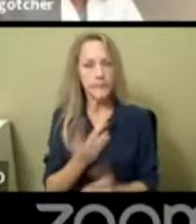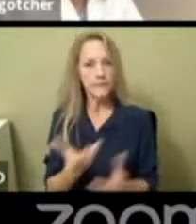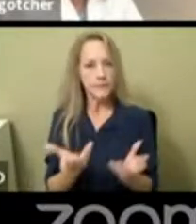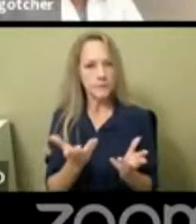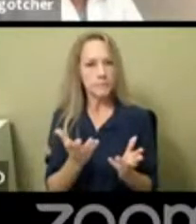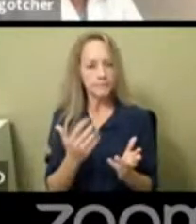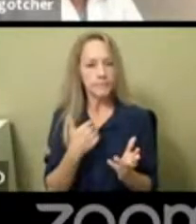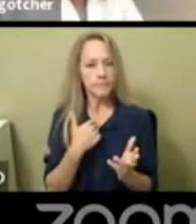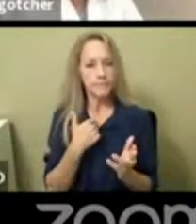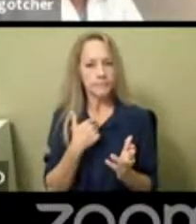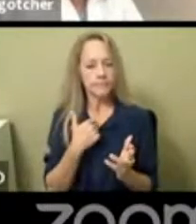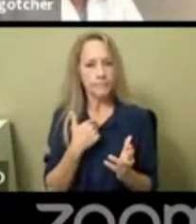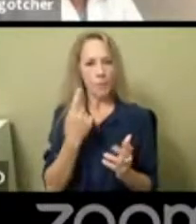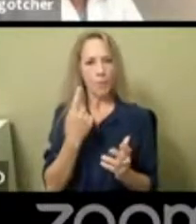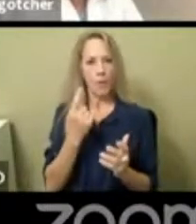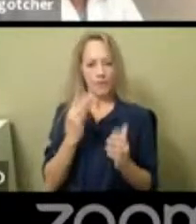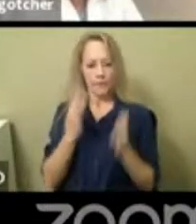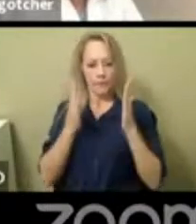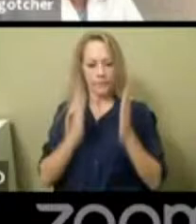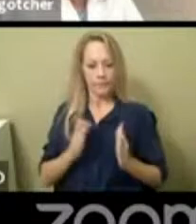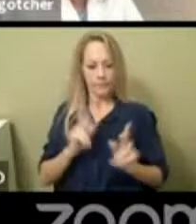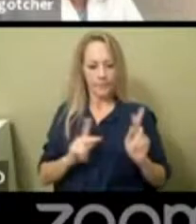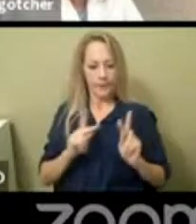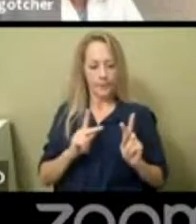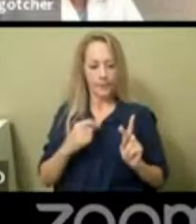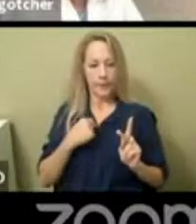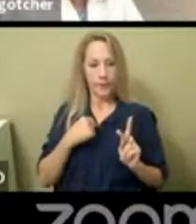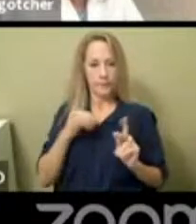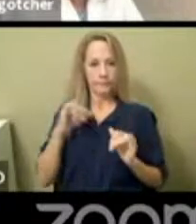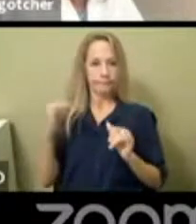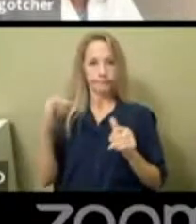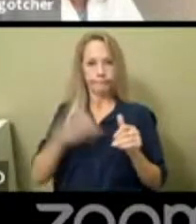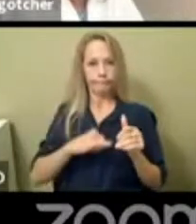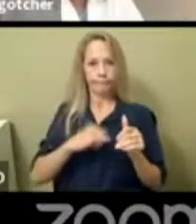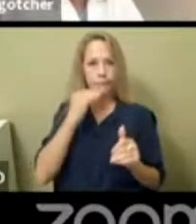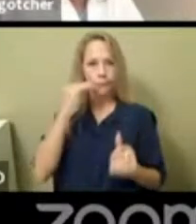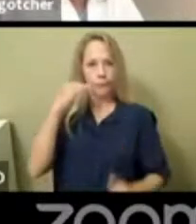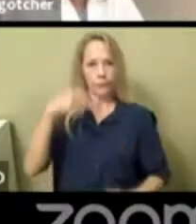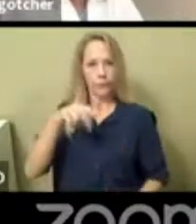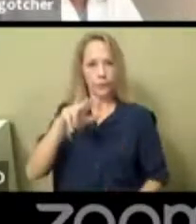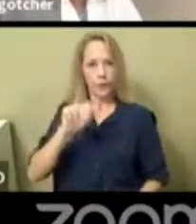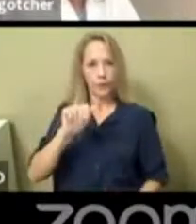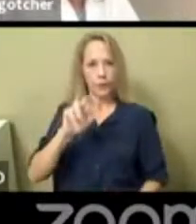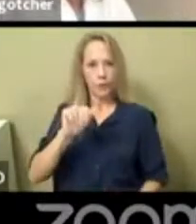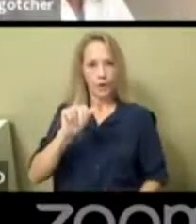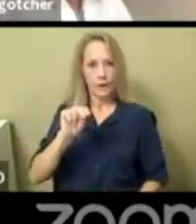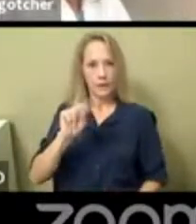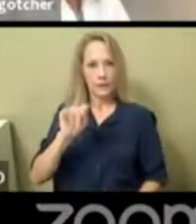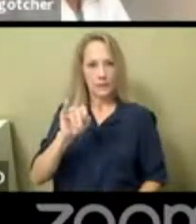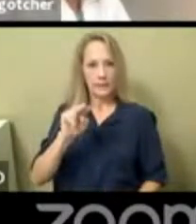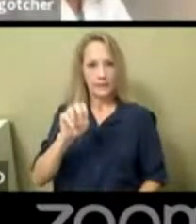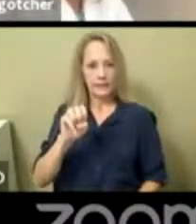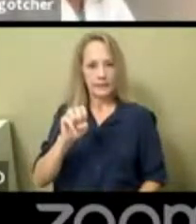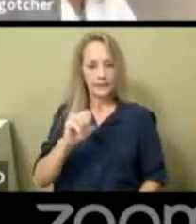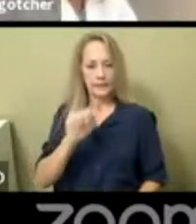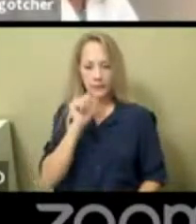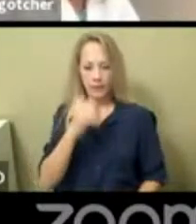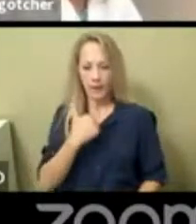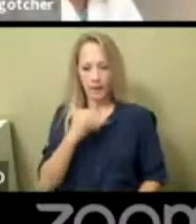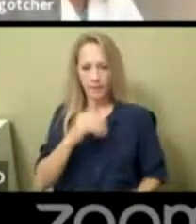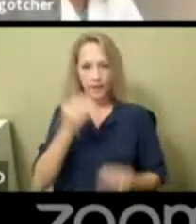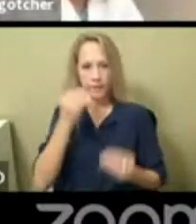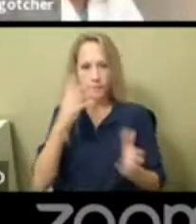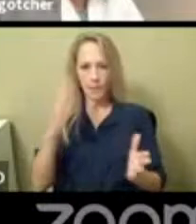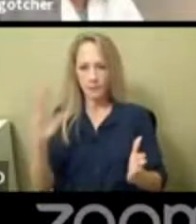I'm unfortunately one of the folks who's quarantining at home right now. So I don't have that information in front of me